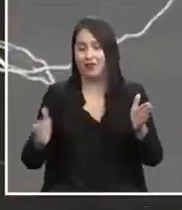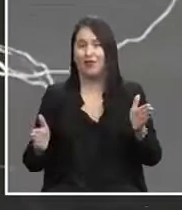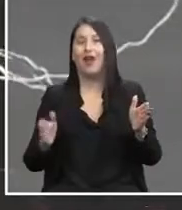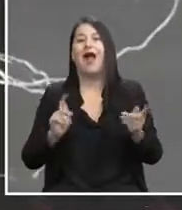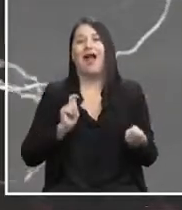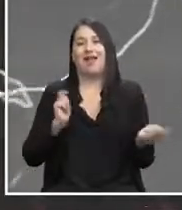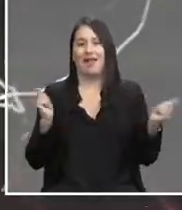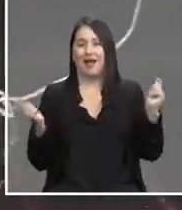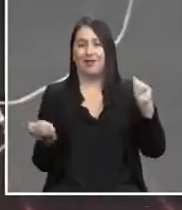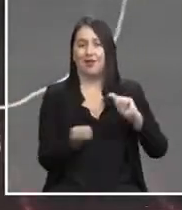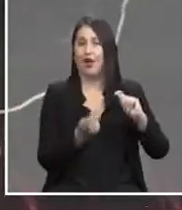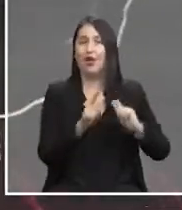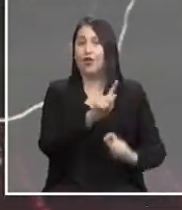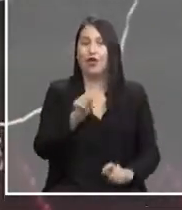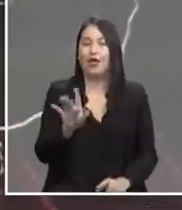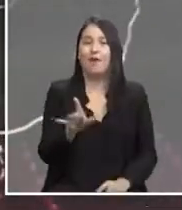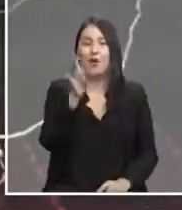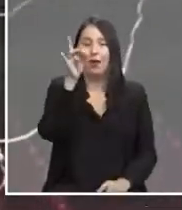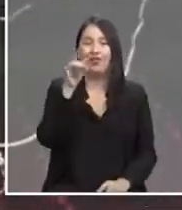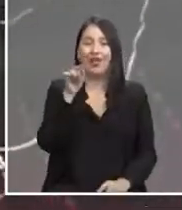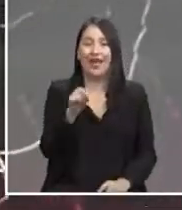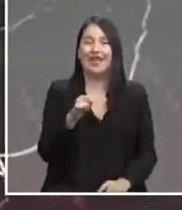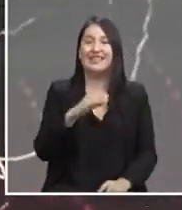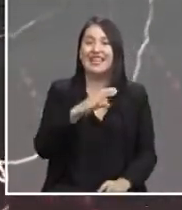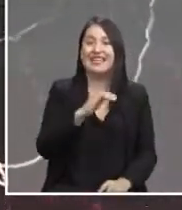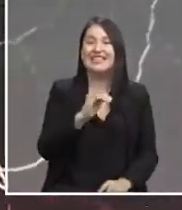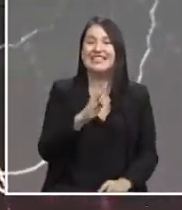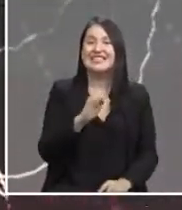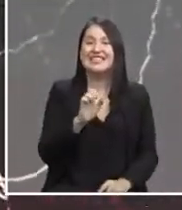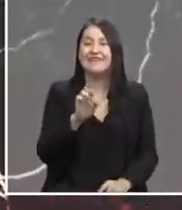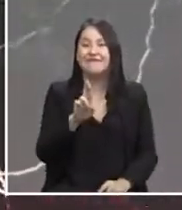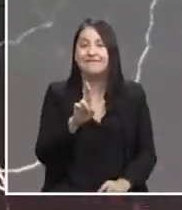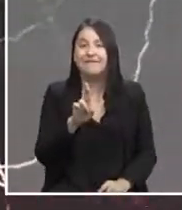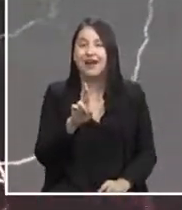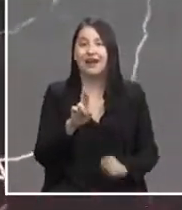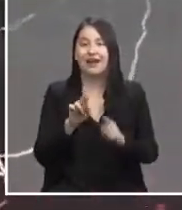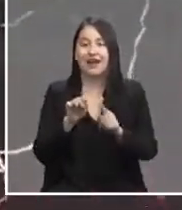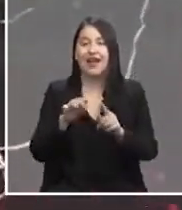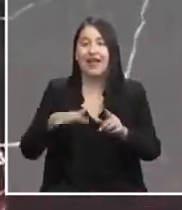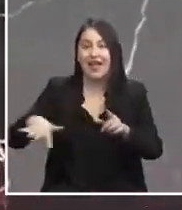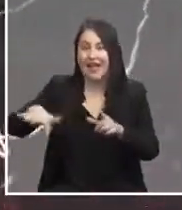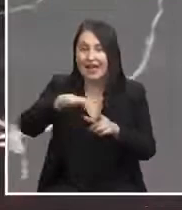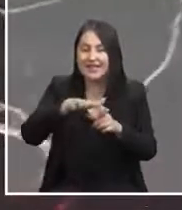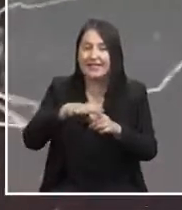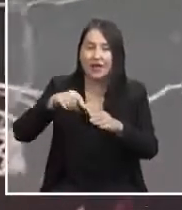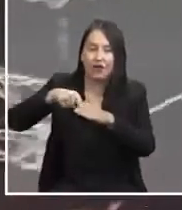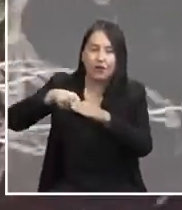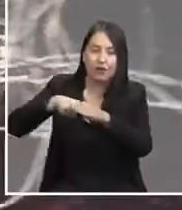space that goes deep in our lives. Everybody gets this tool.